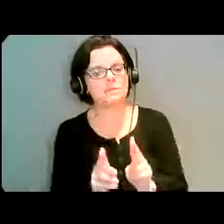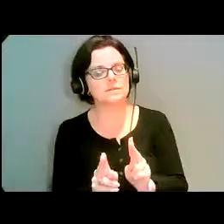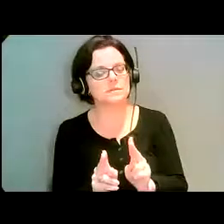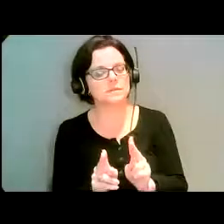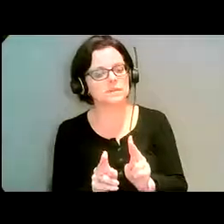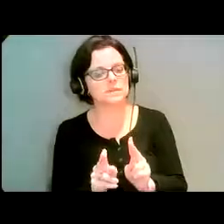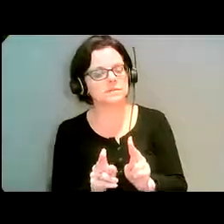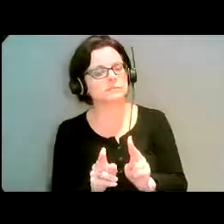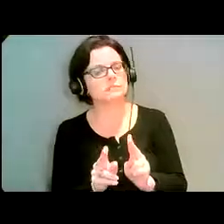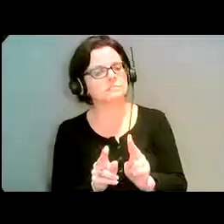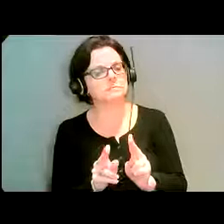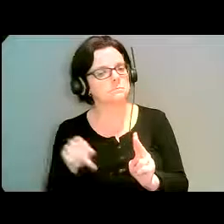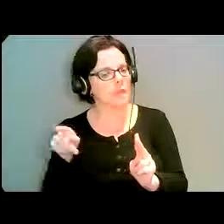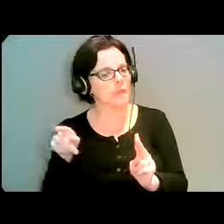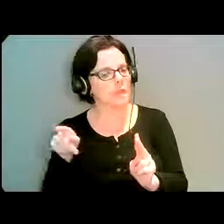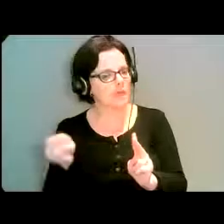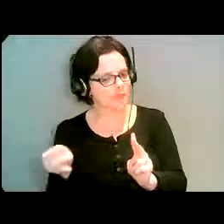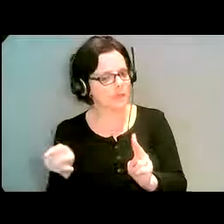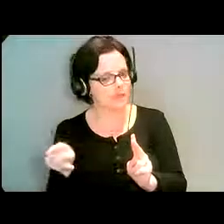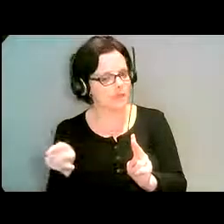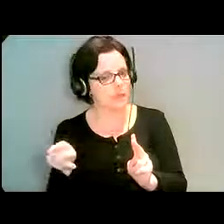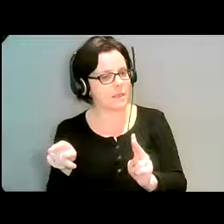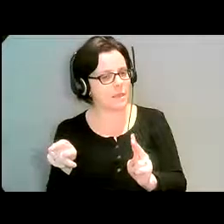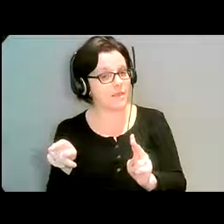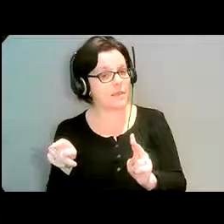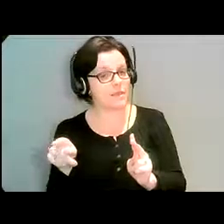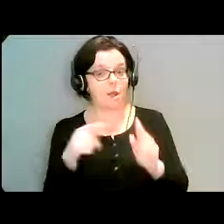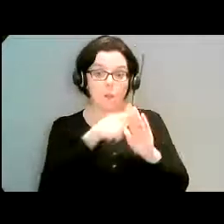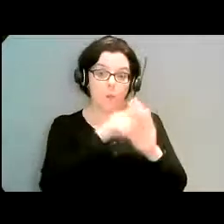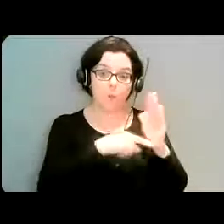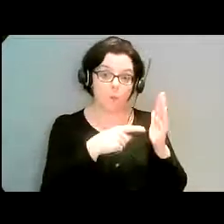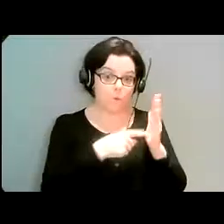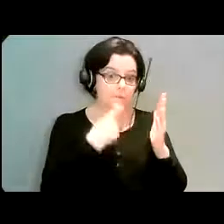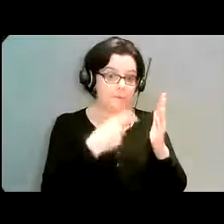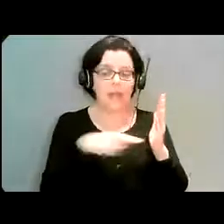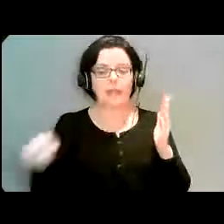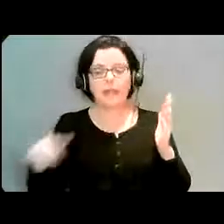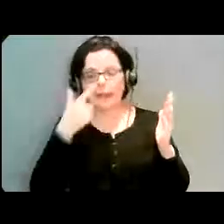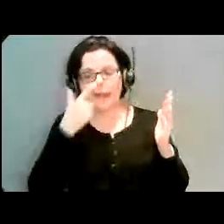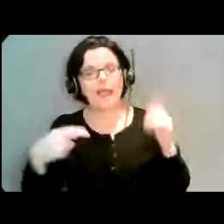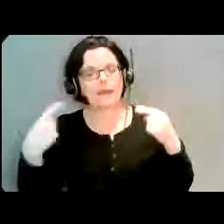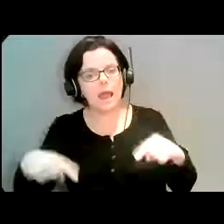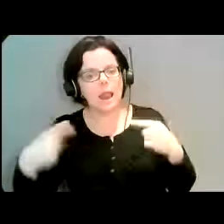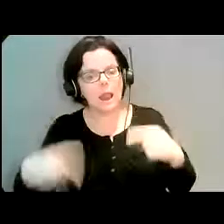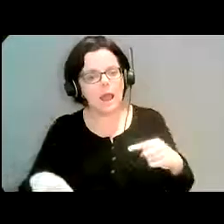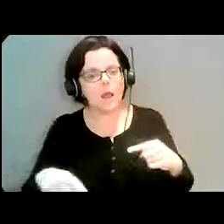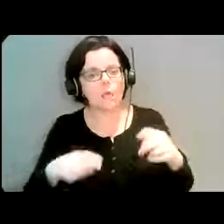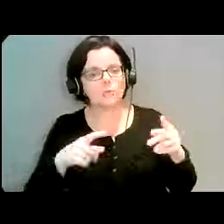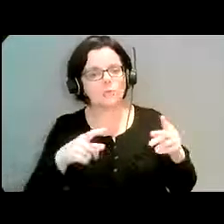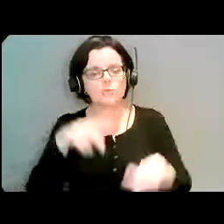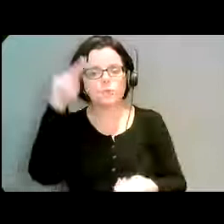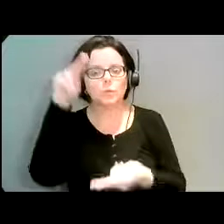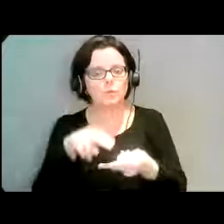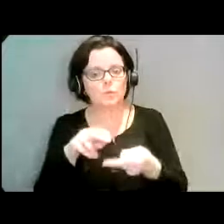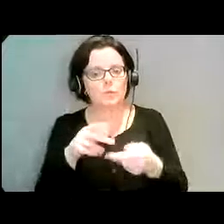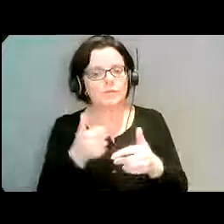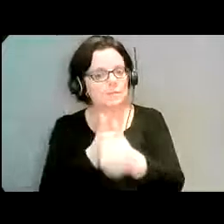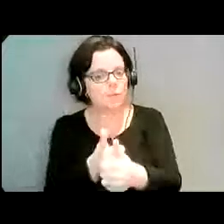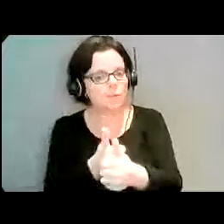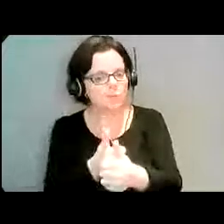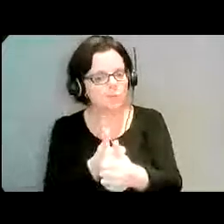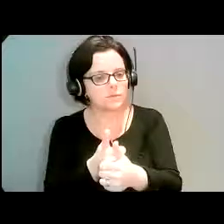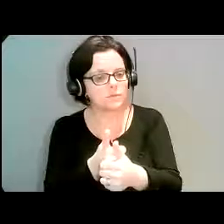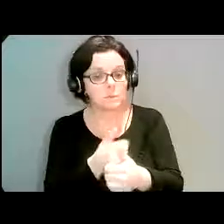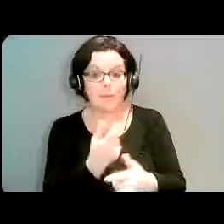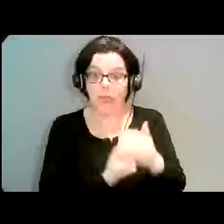They basically are empowered by law to do that. So if there is